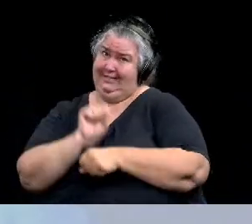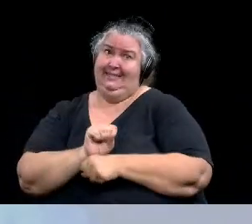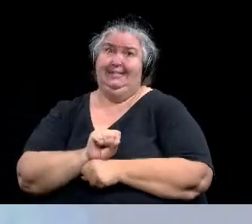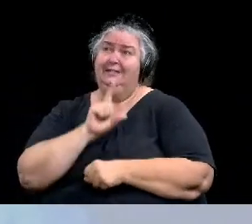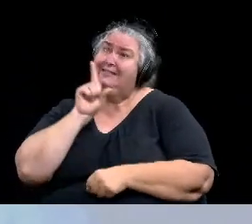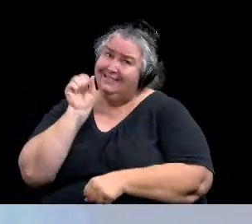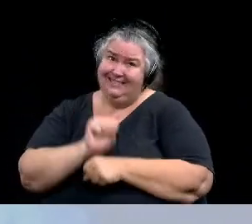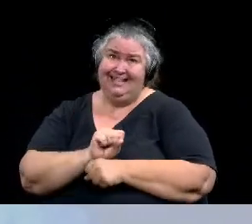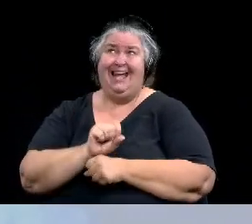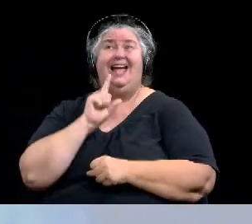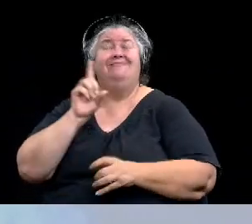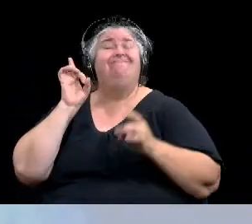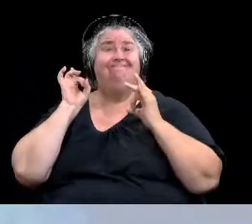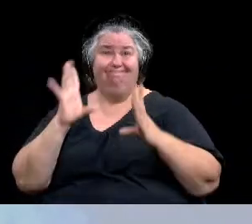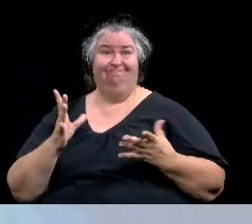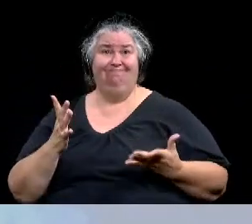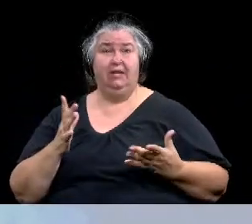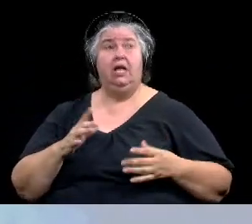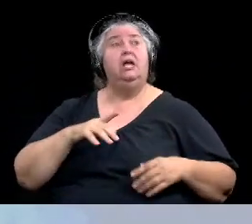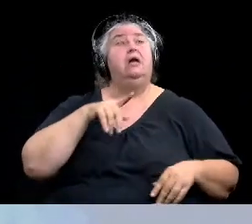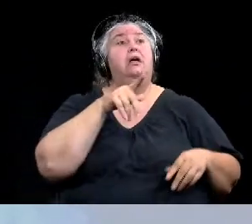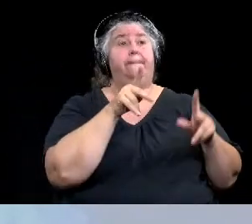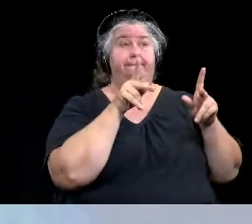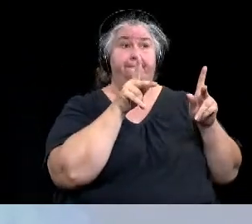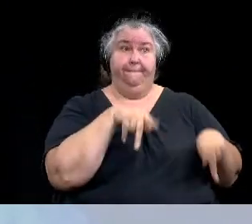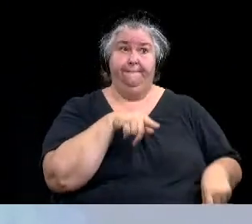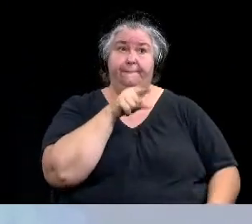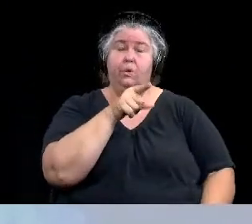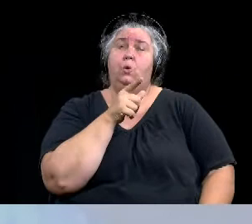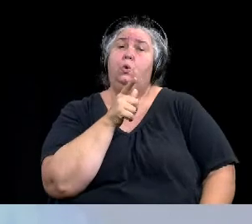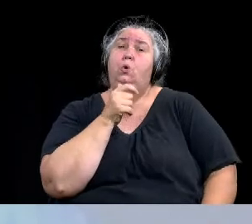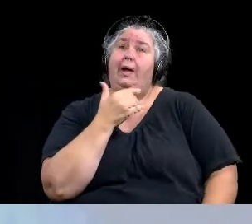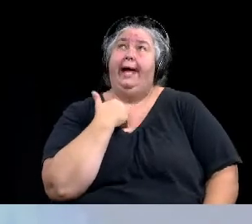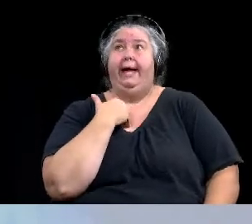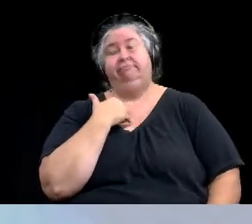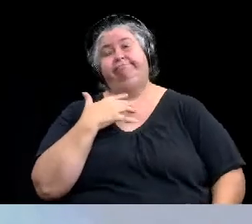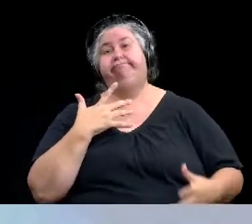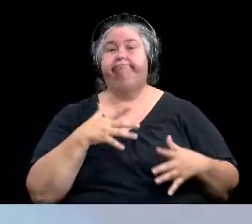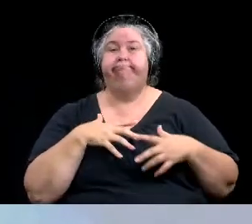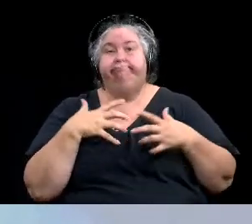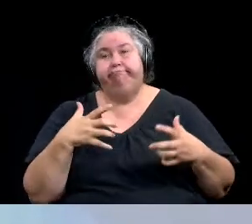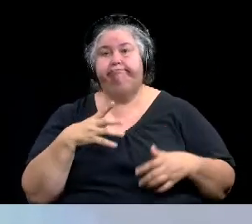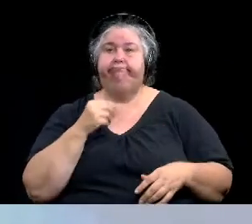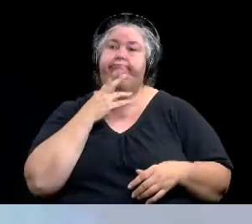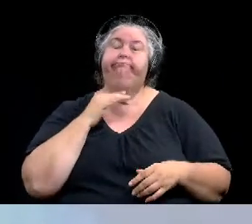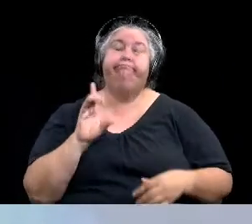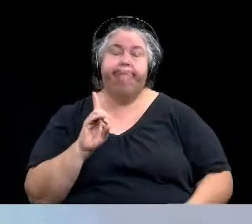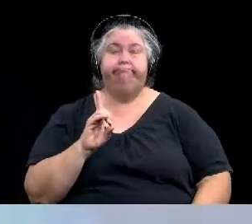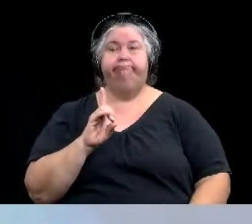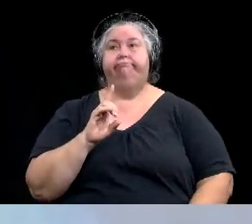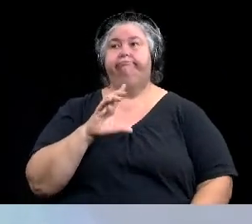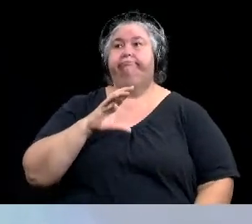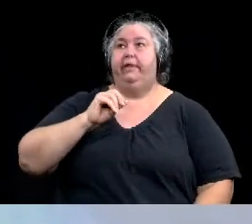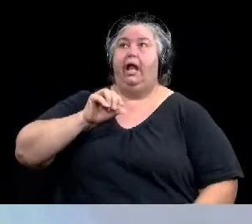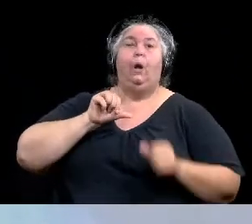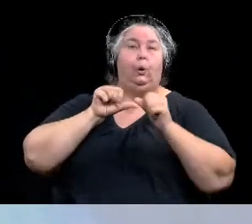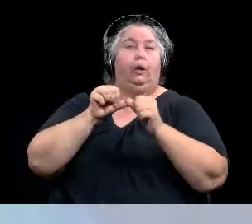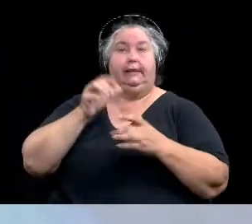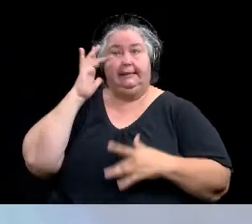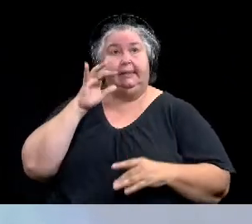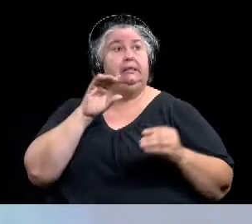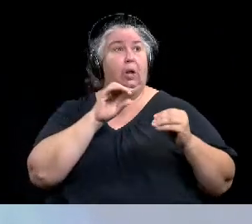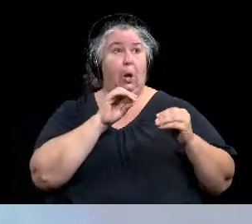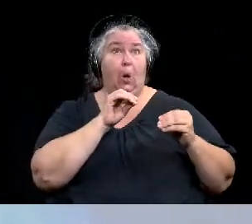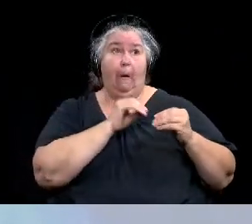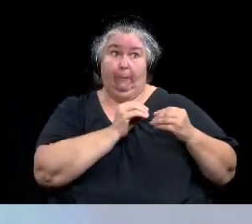And while those patients who do have obesity and diabetes and chronic kidney disease are at higher risk,